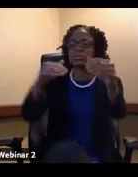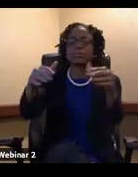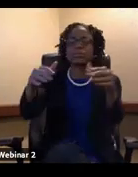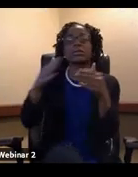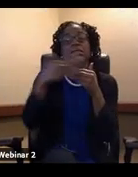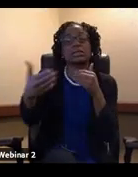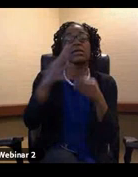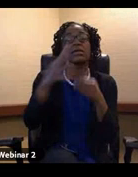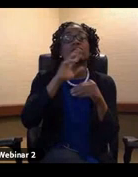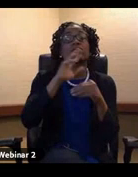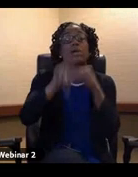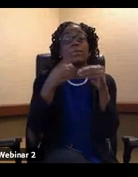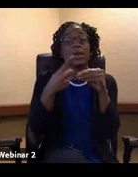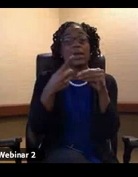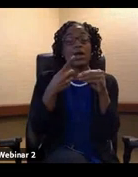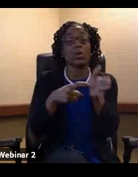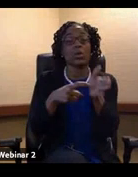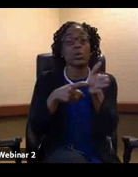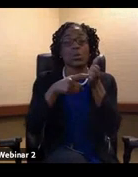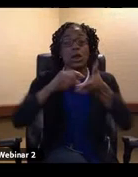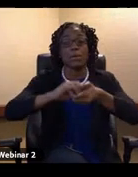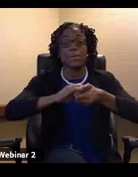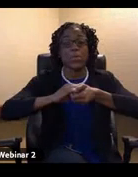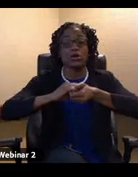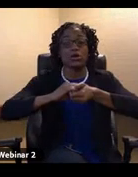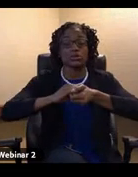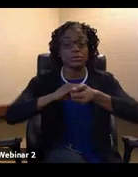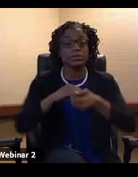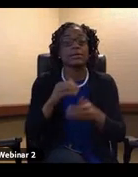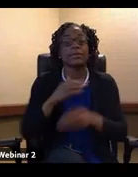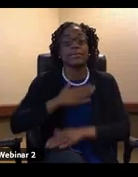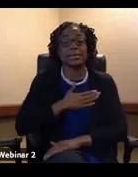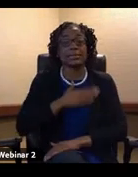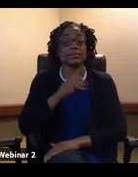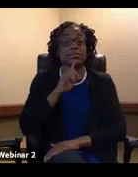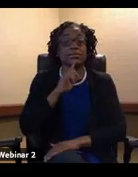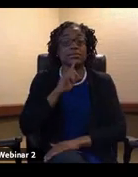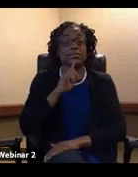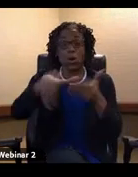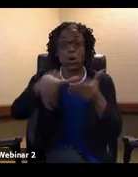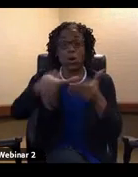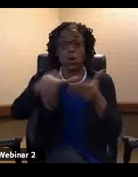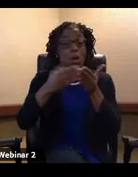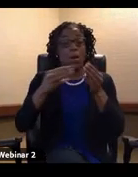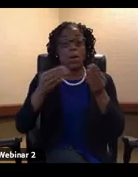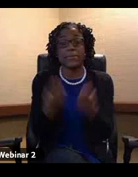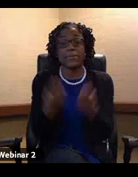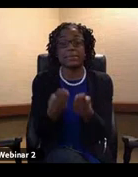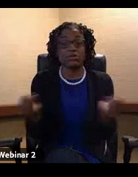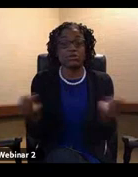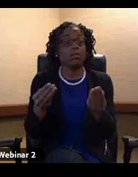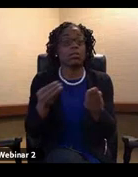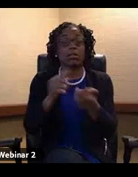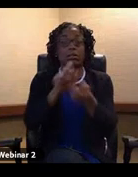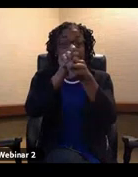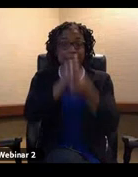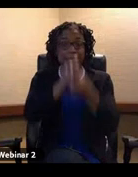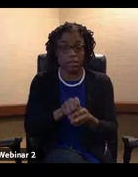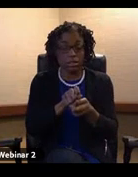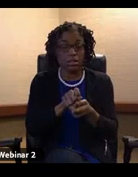Next, I will talk about the required partnerships. Please make sure you review this material in detail in